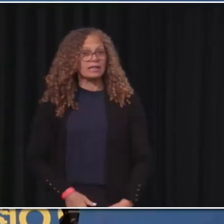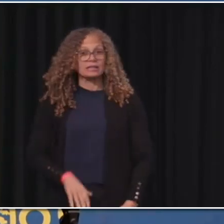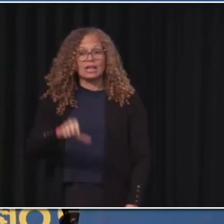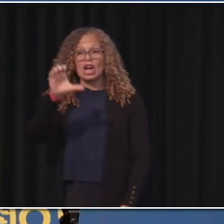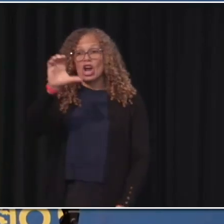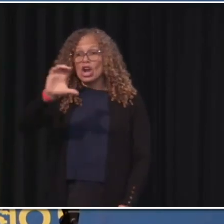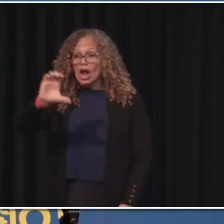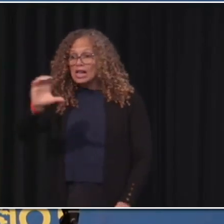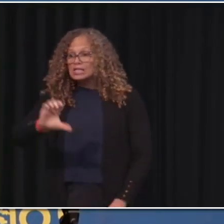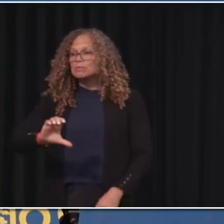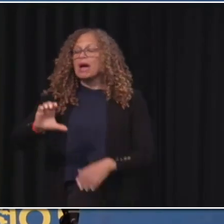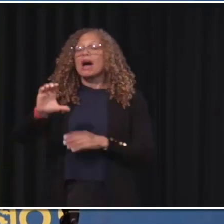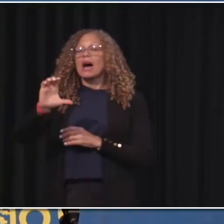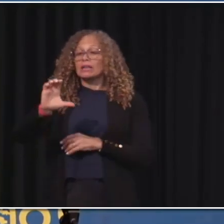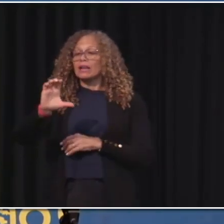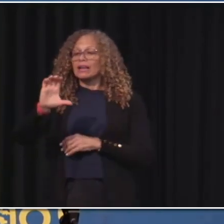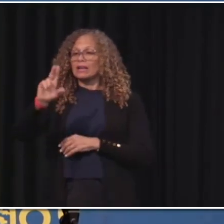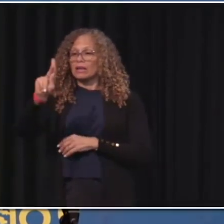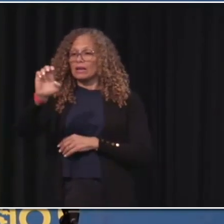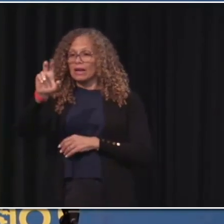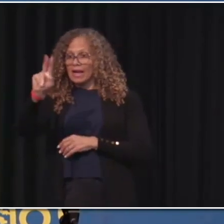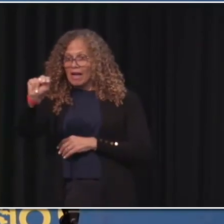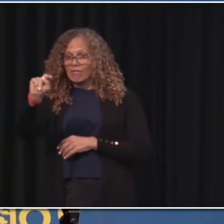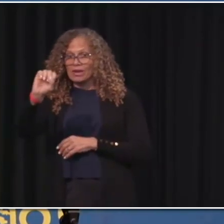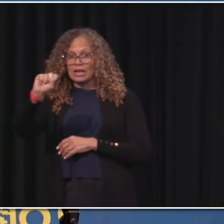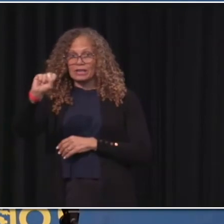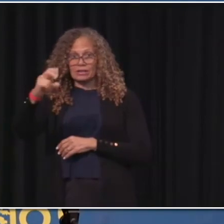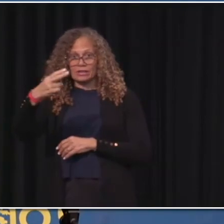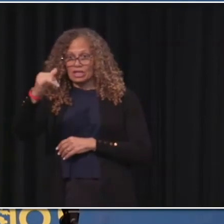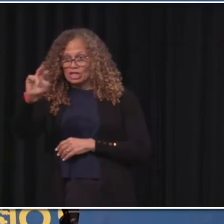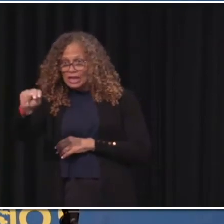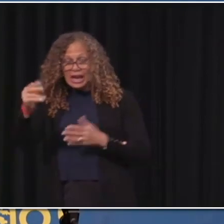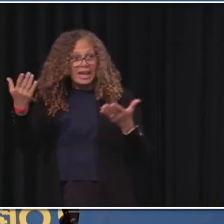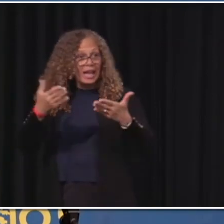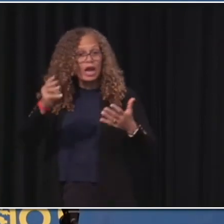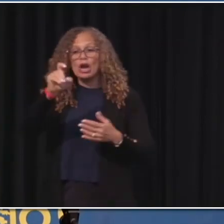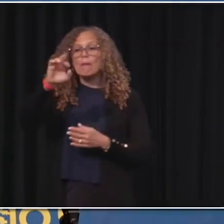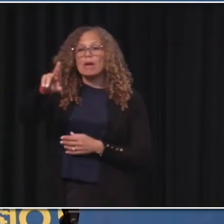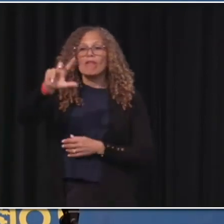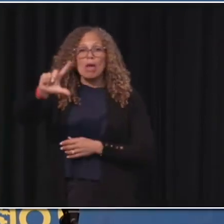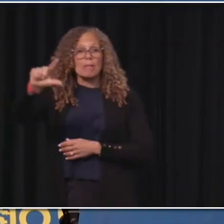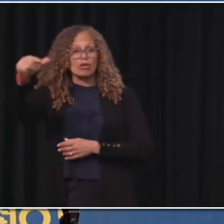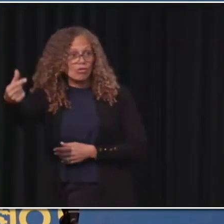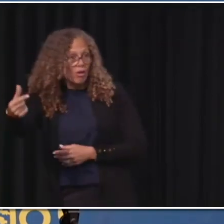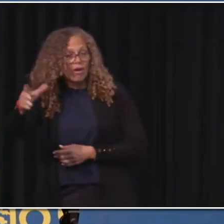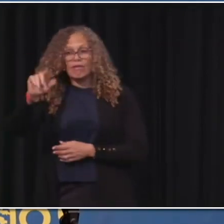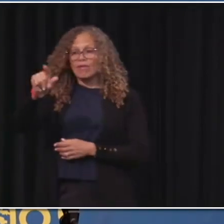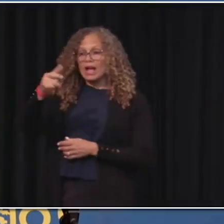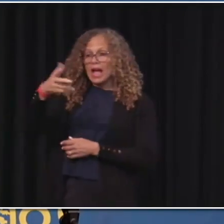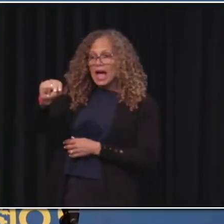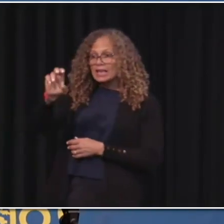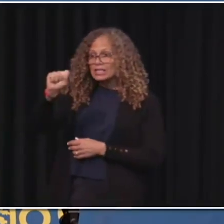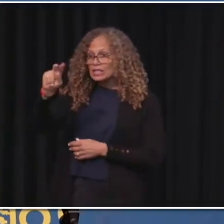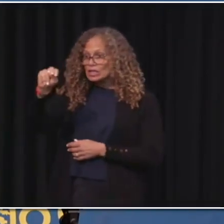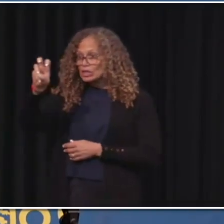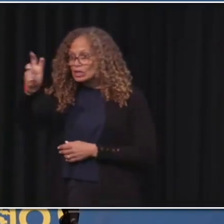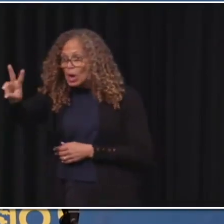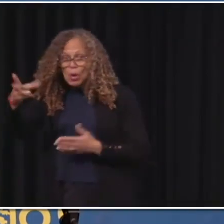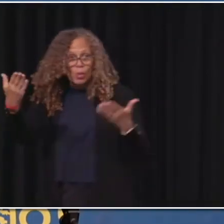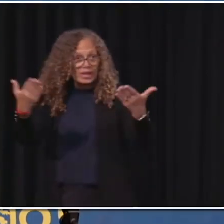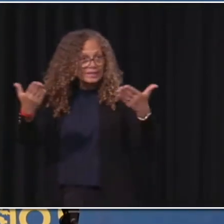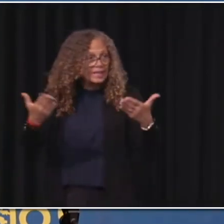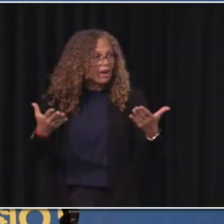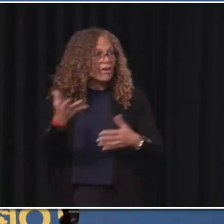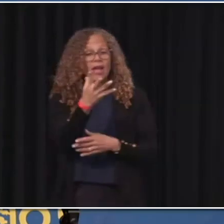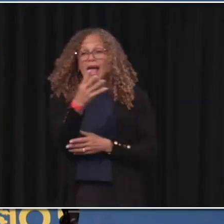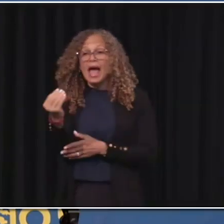Carlsbad Council Member Kevin Shin is here as well. Mayor of Lemon Grove, Allison Snow, is here.